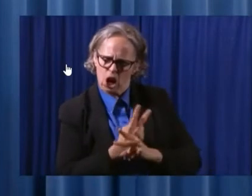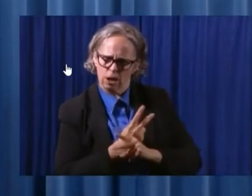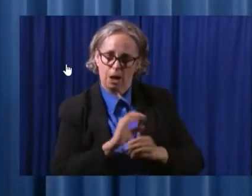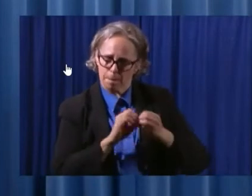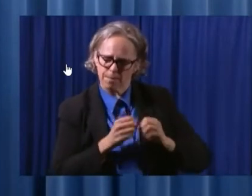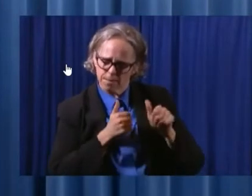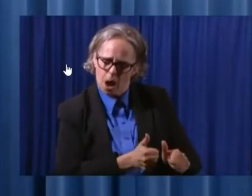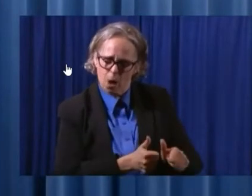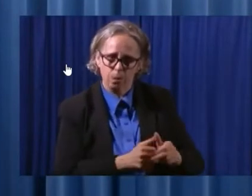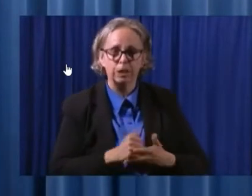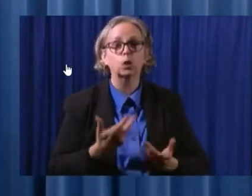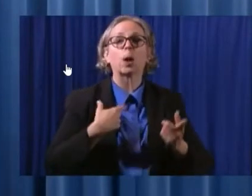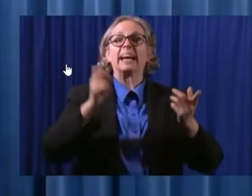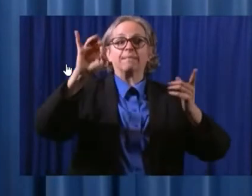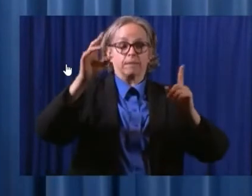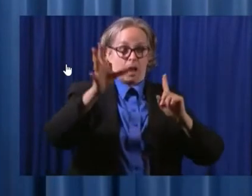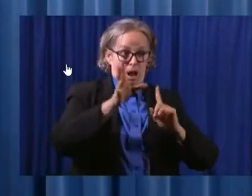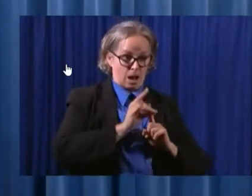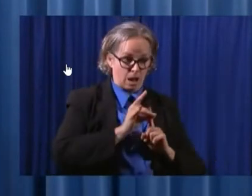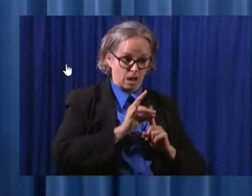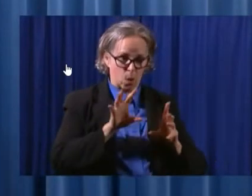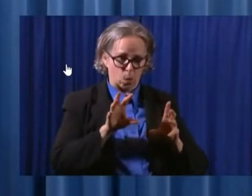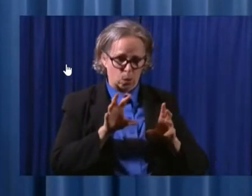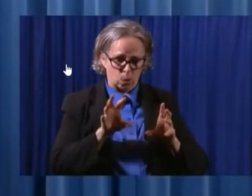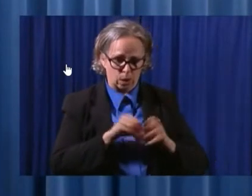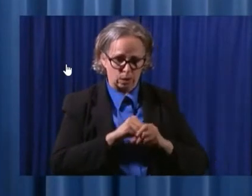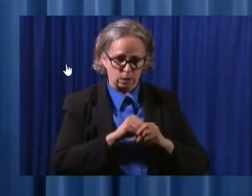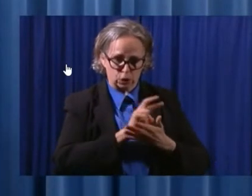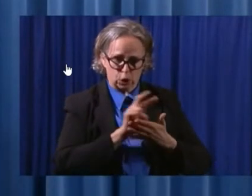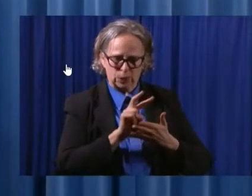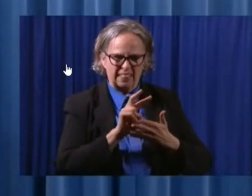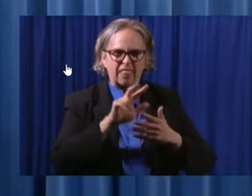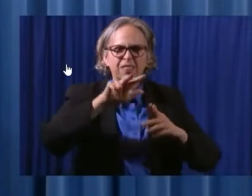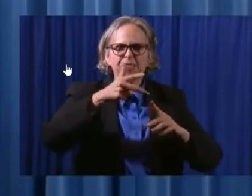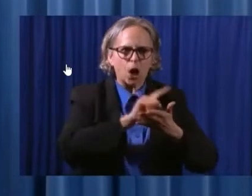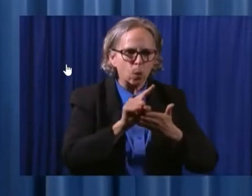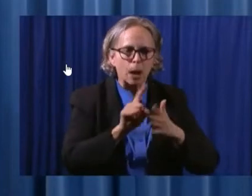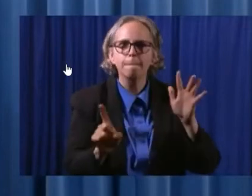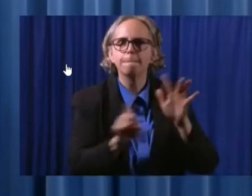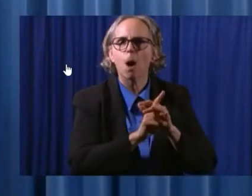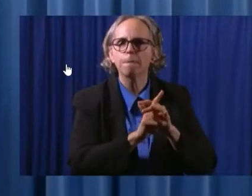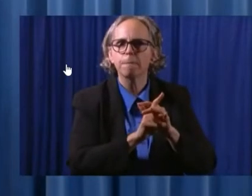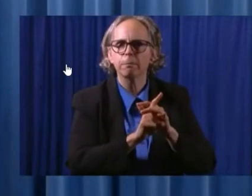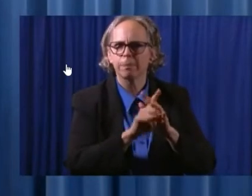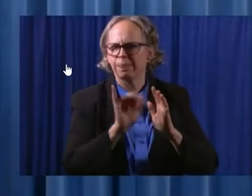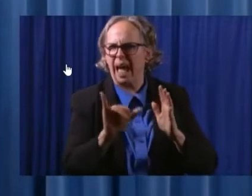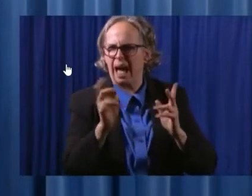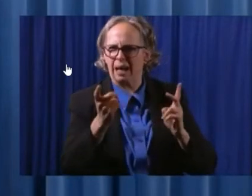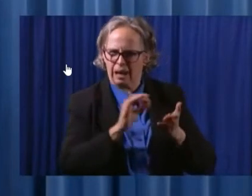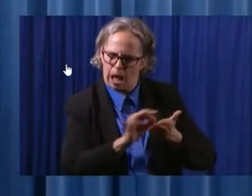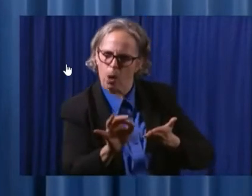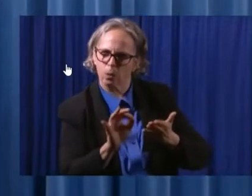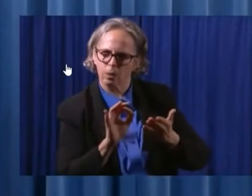start showing symptoms at all. So let me start by talking about the case indicators.